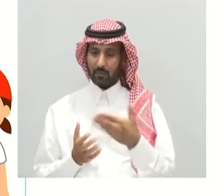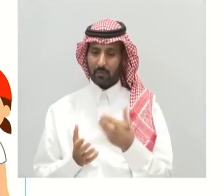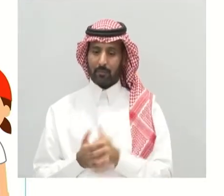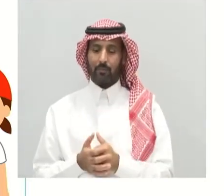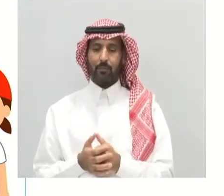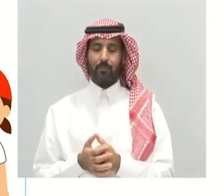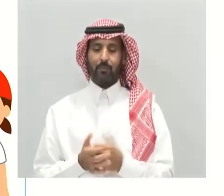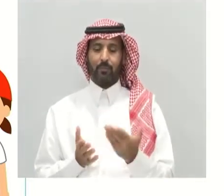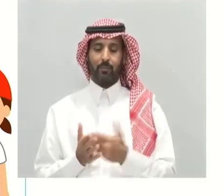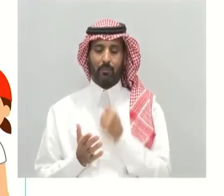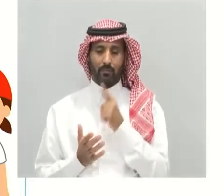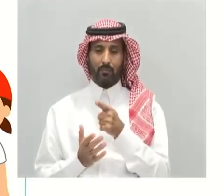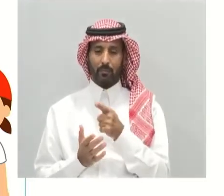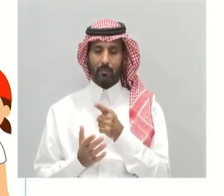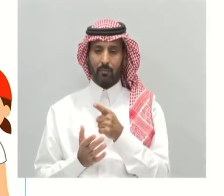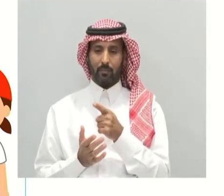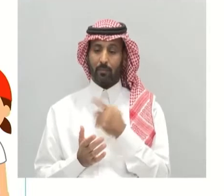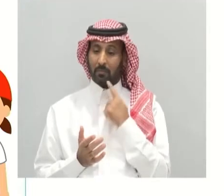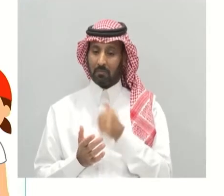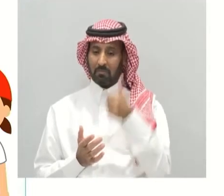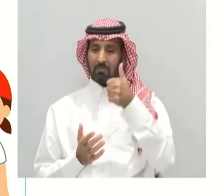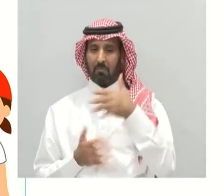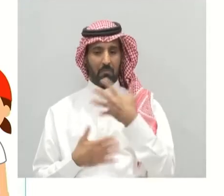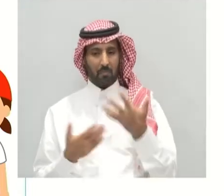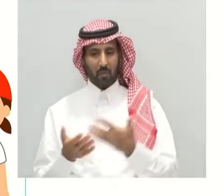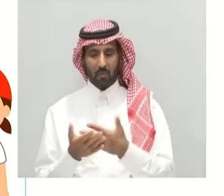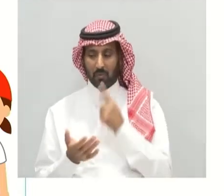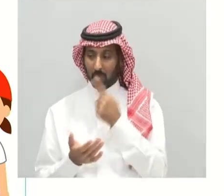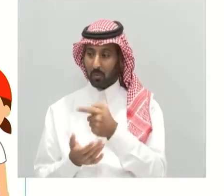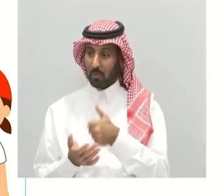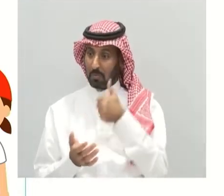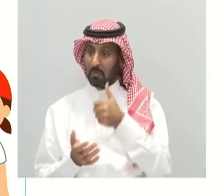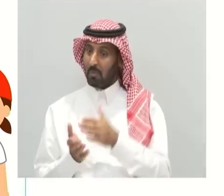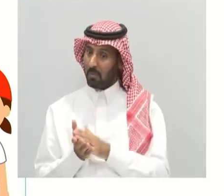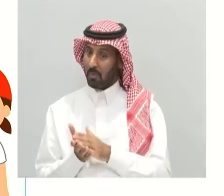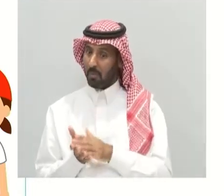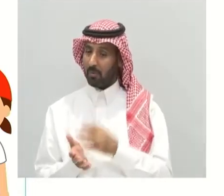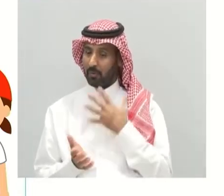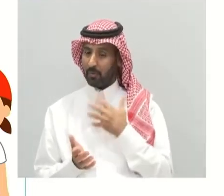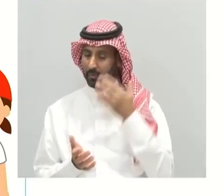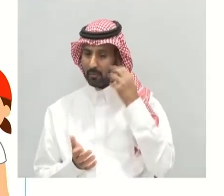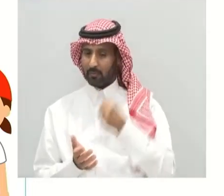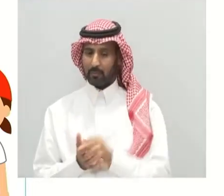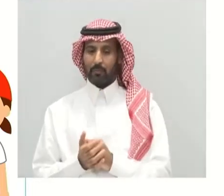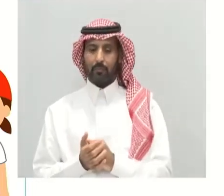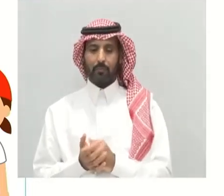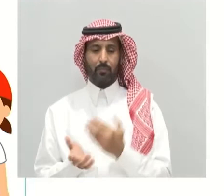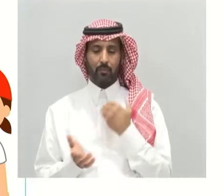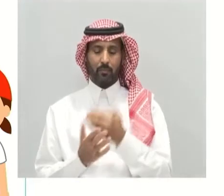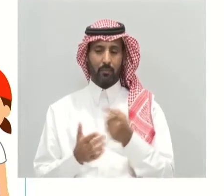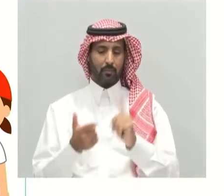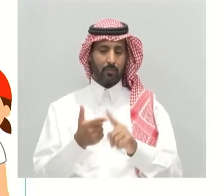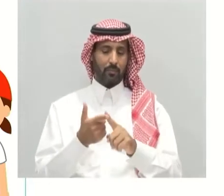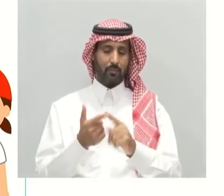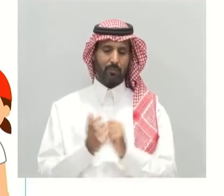Congratulations, which is a comment that we use or we make when we hear something good. And the